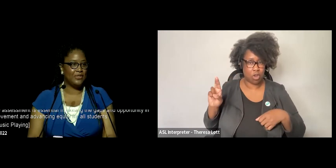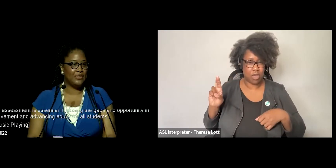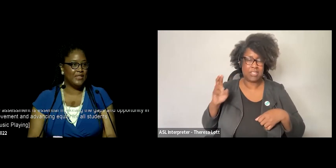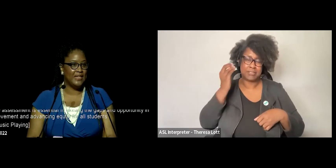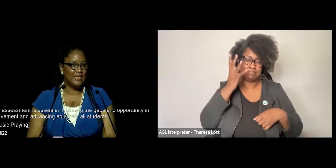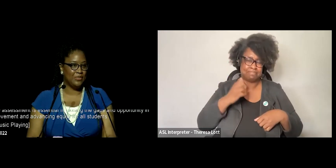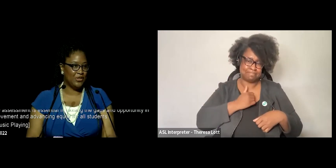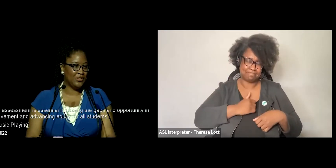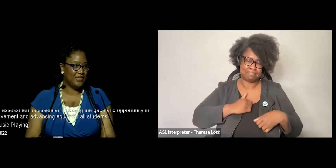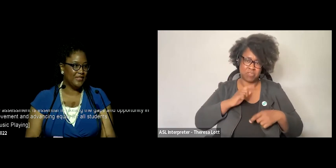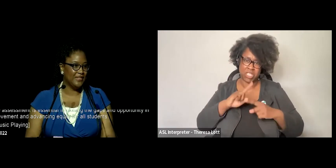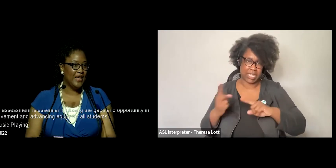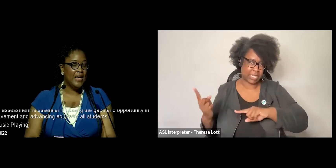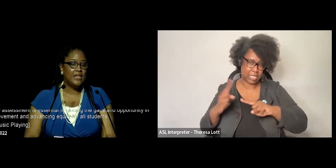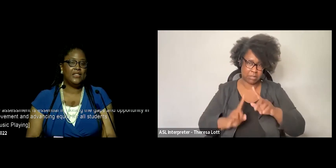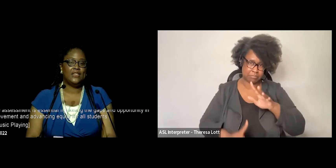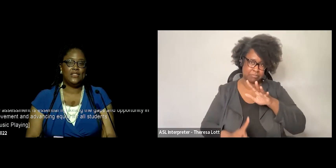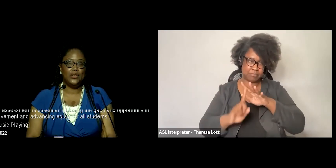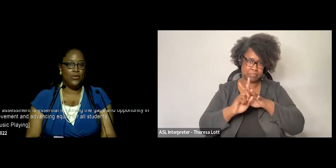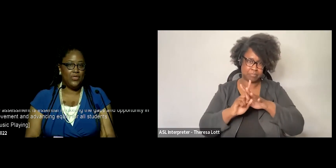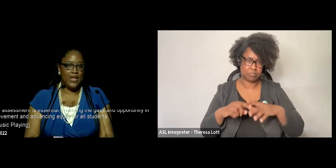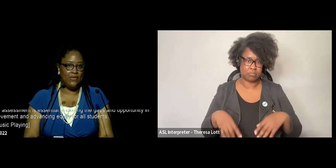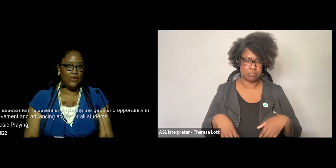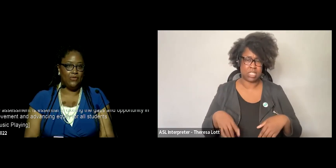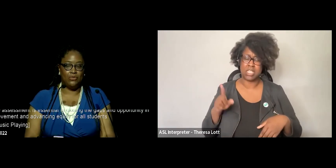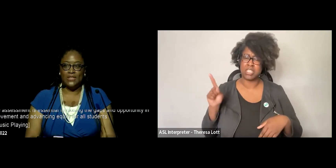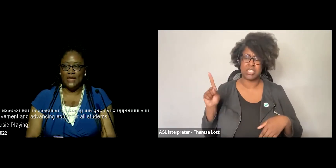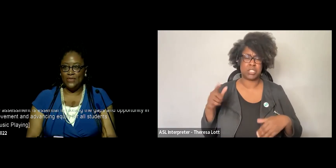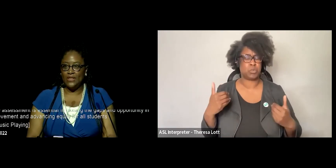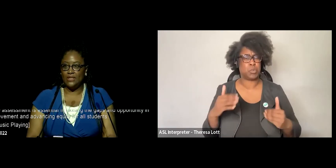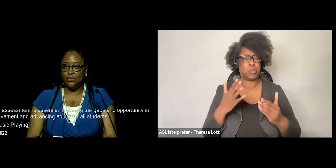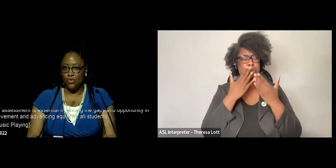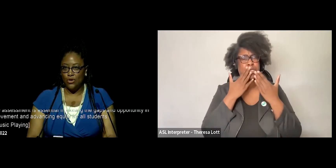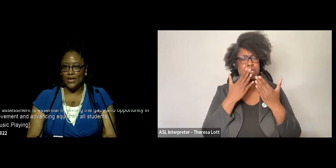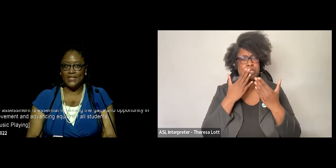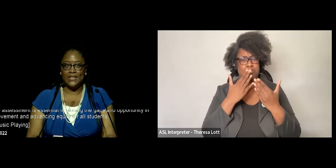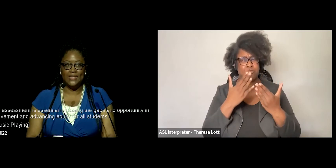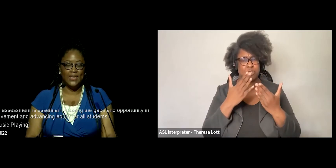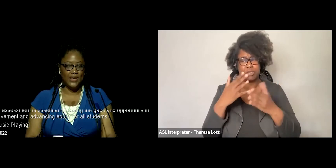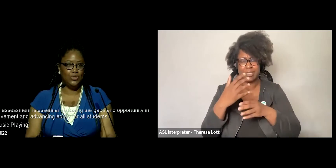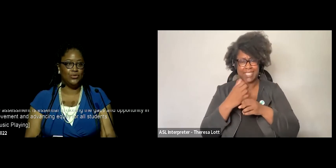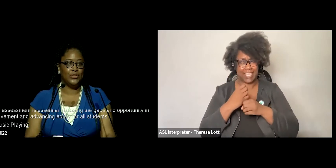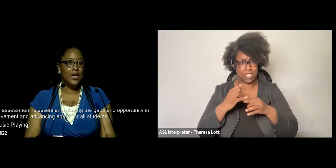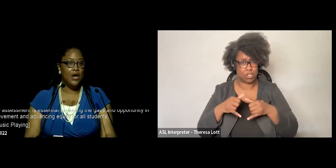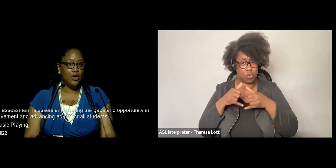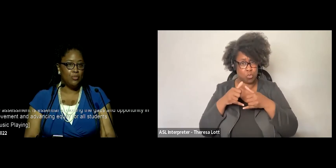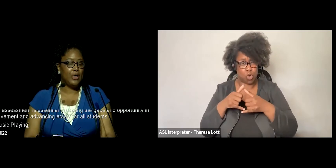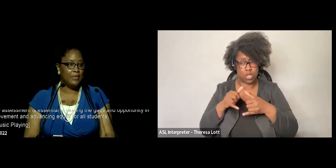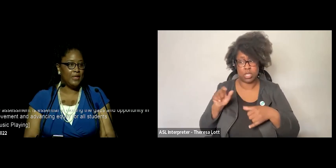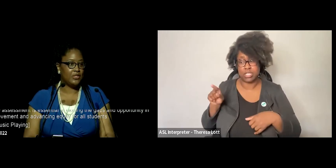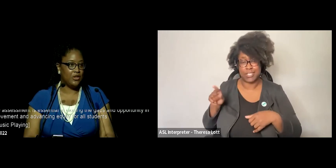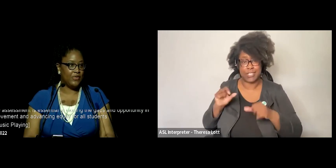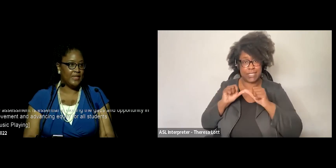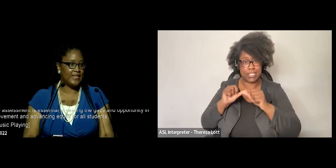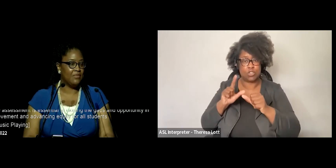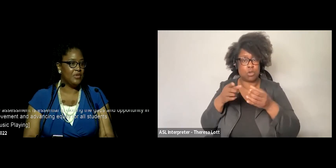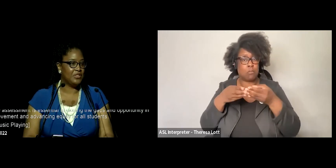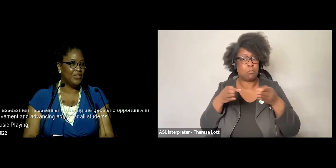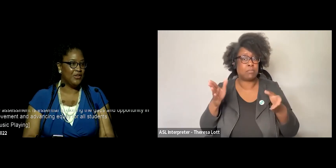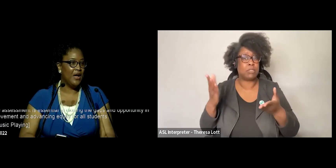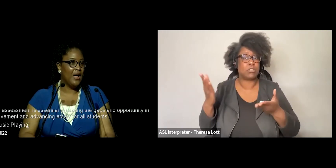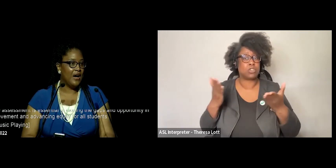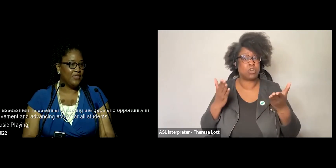not being able to attend in person. She is so thankful for receiving this award as she continues her public service